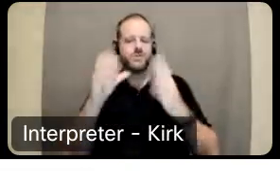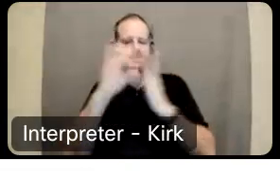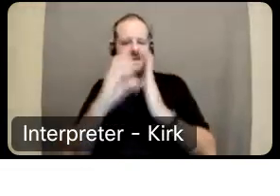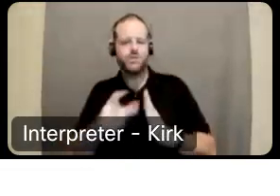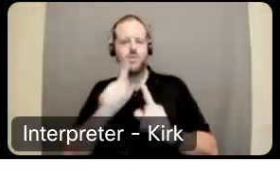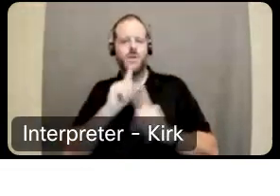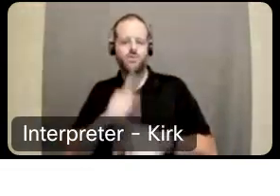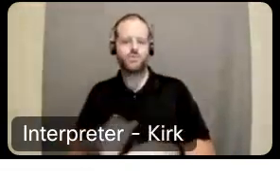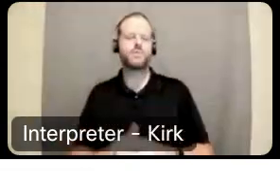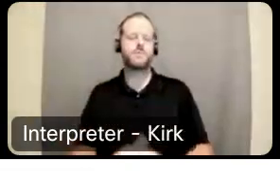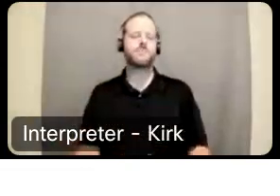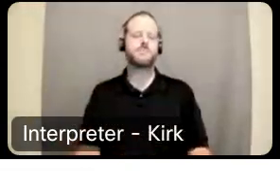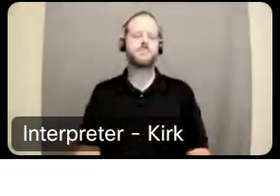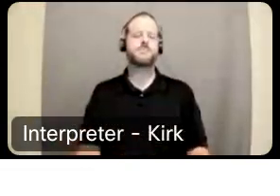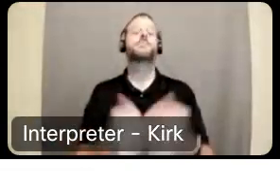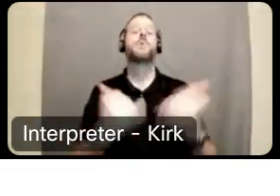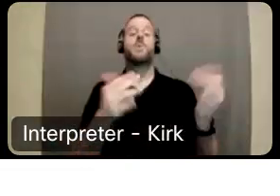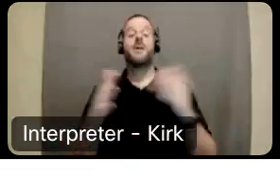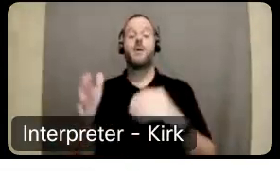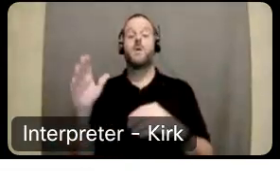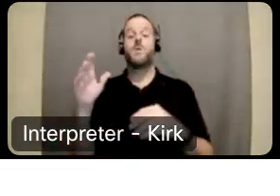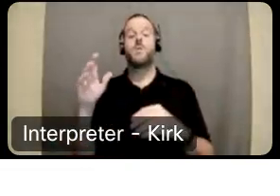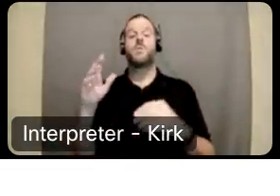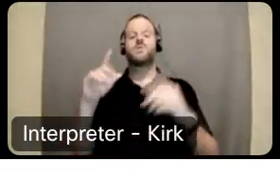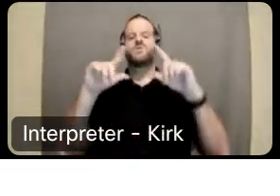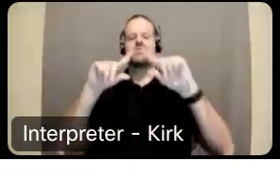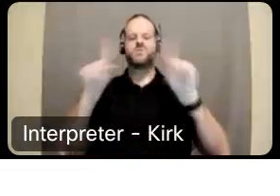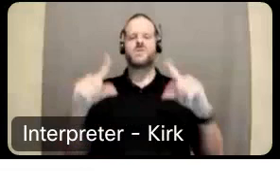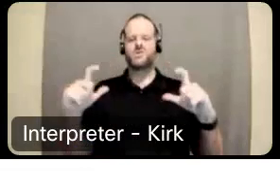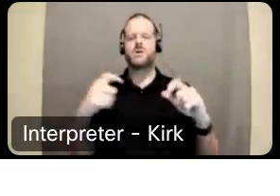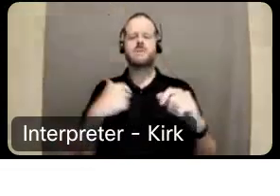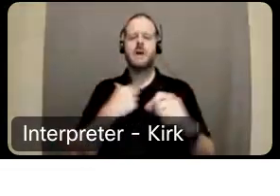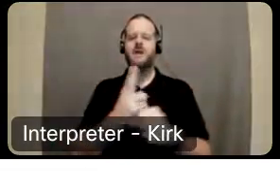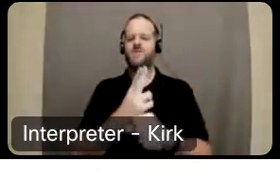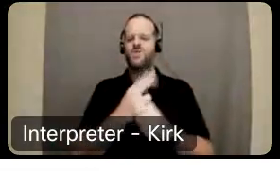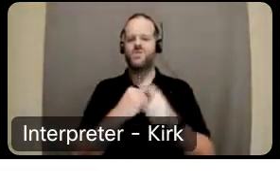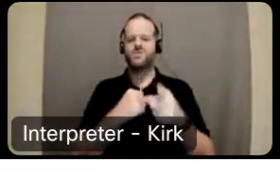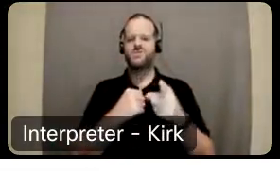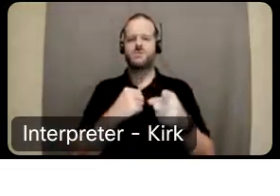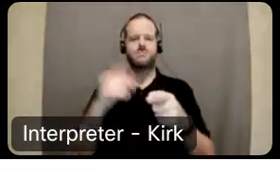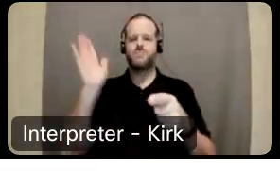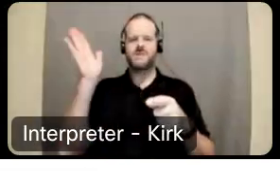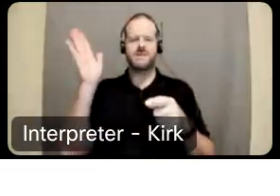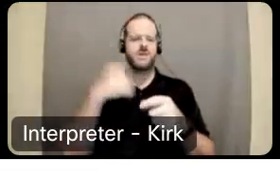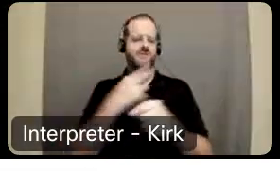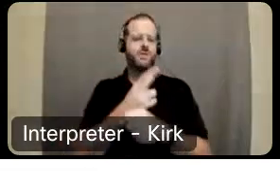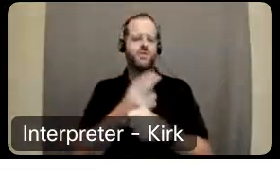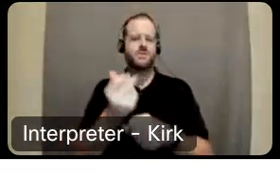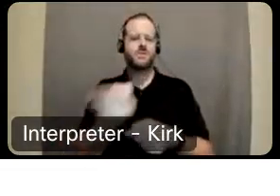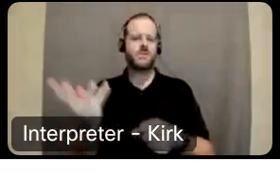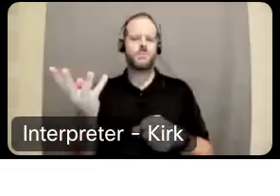So let's start looking at some screenshots of the data collection. I've used, in this presentation, I've used a number